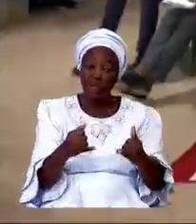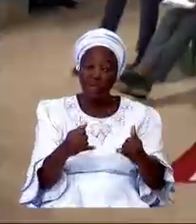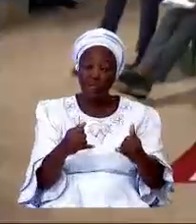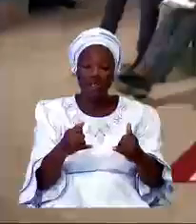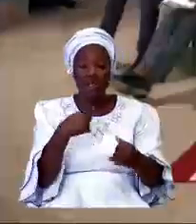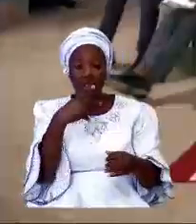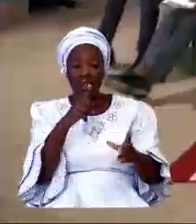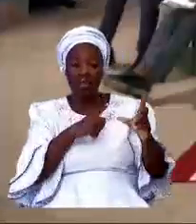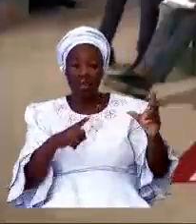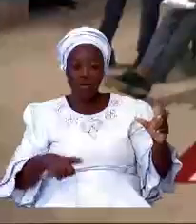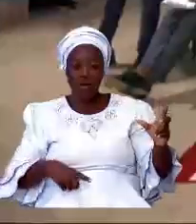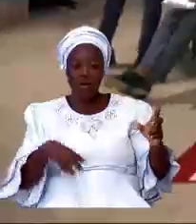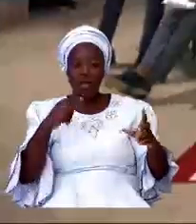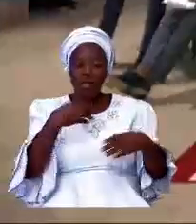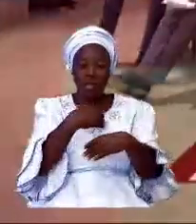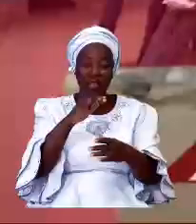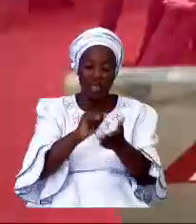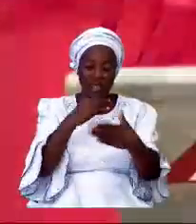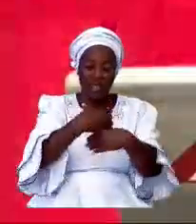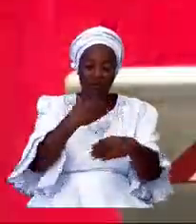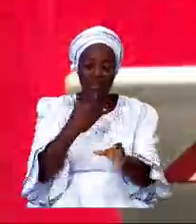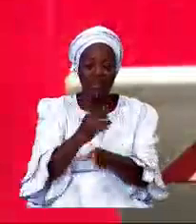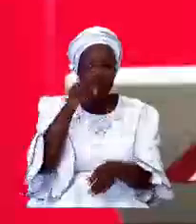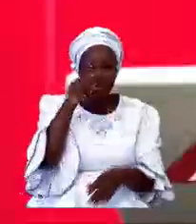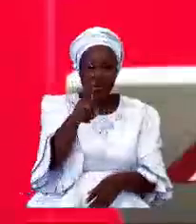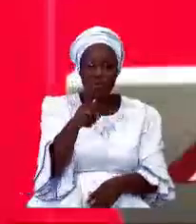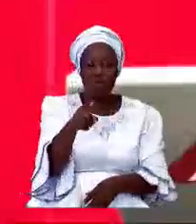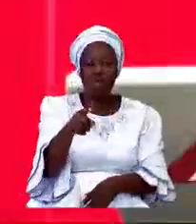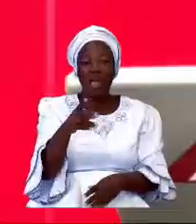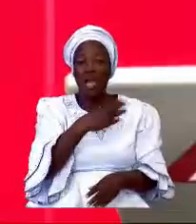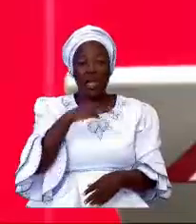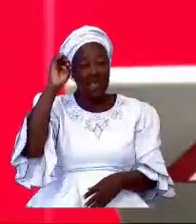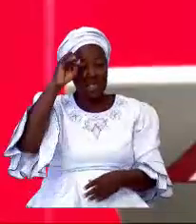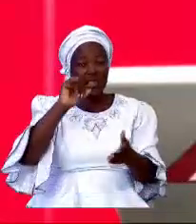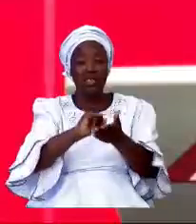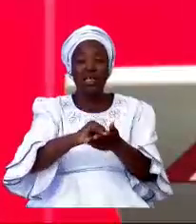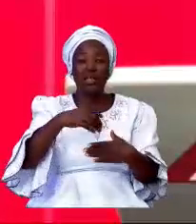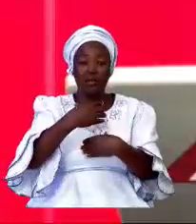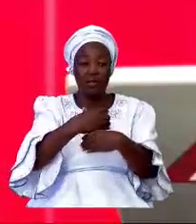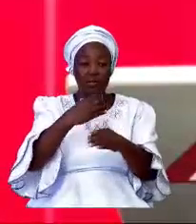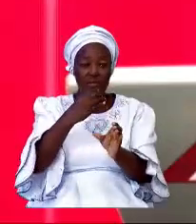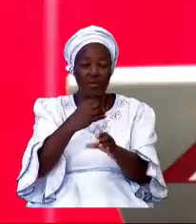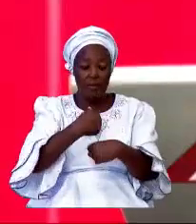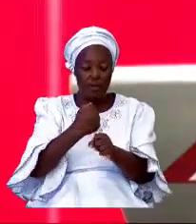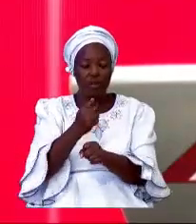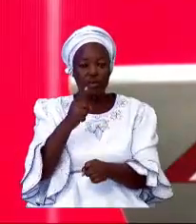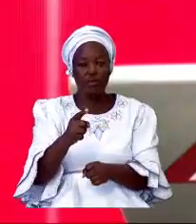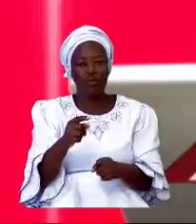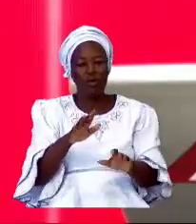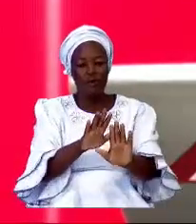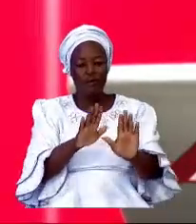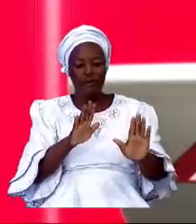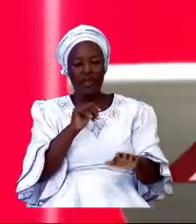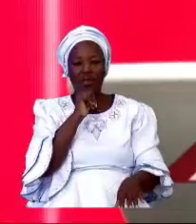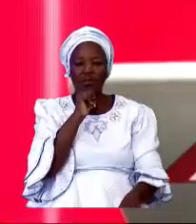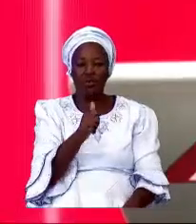43, verse 1. But now thus says the Lord that created thee, and he